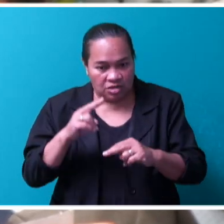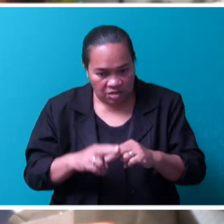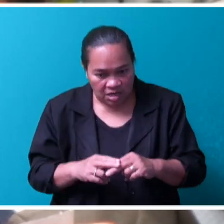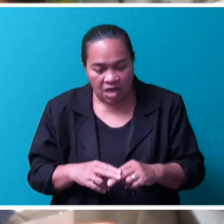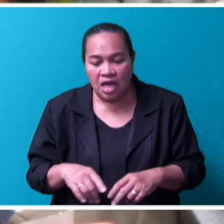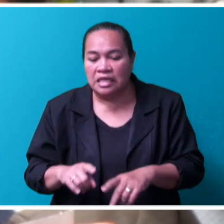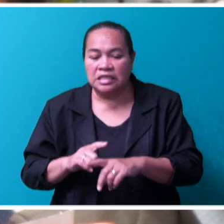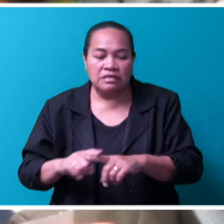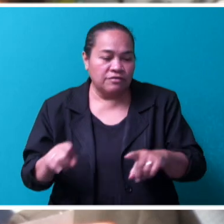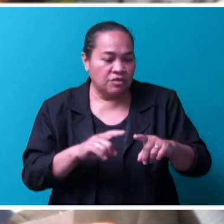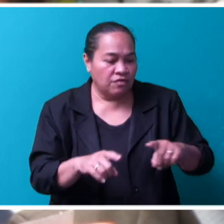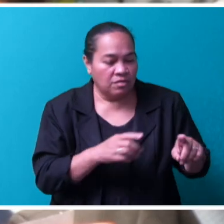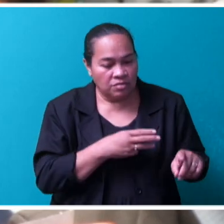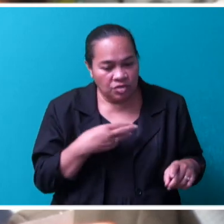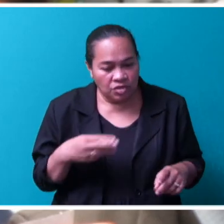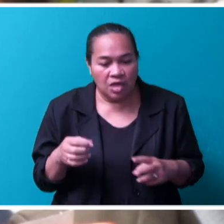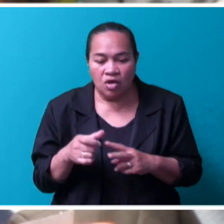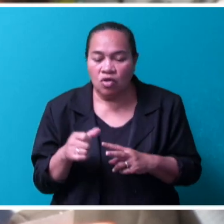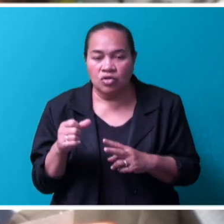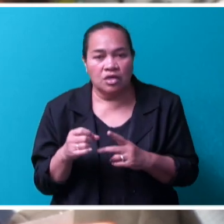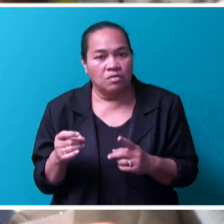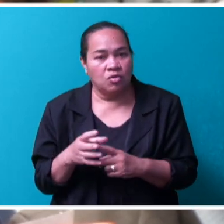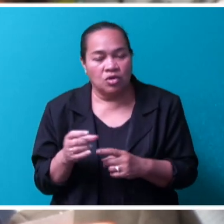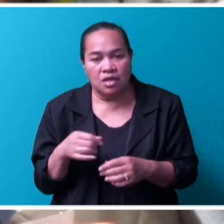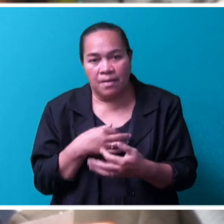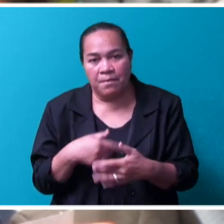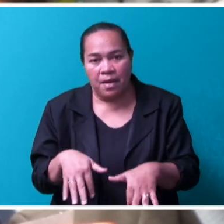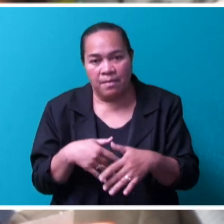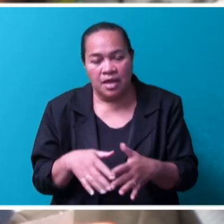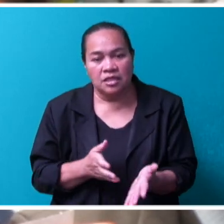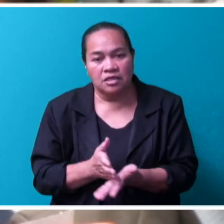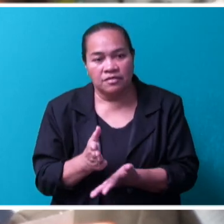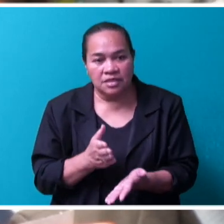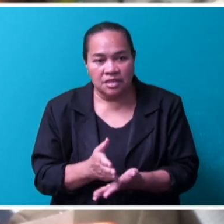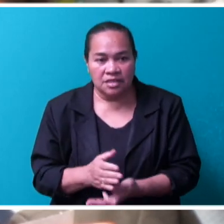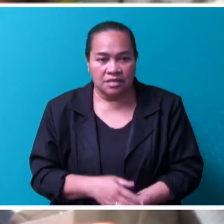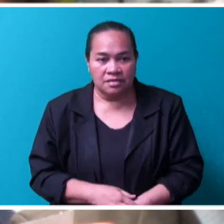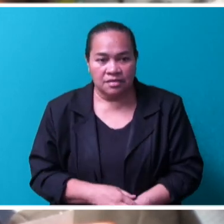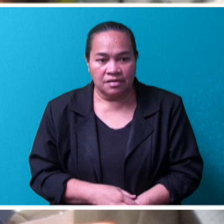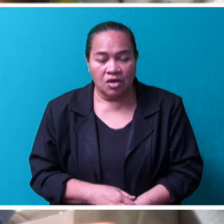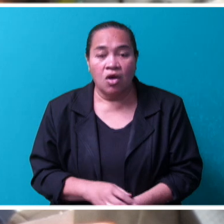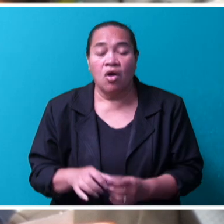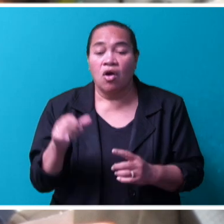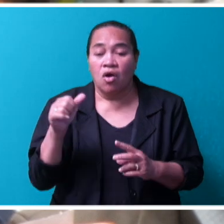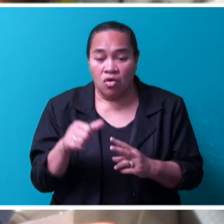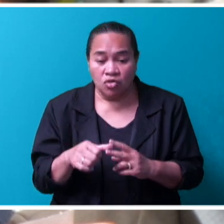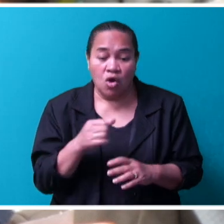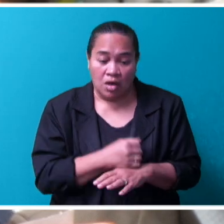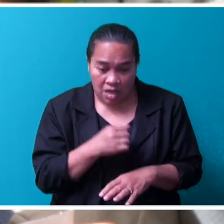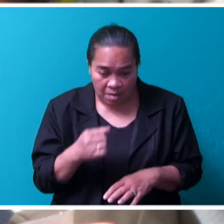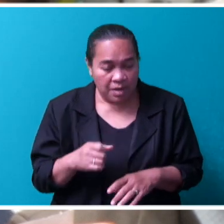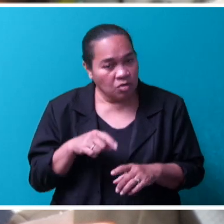and essential public services. At the same time, government remains committed